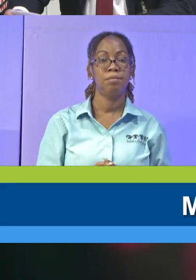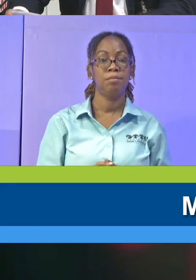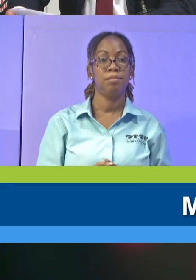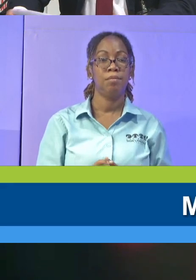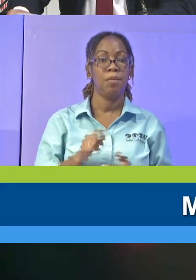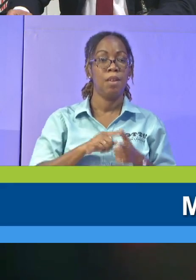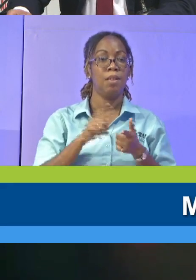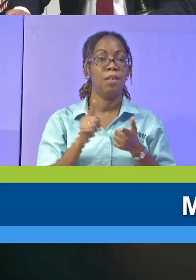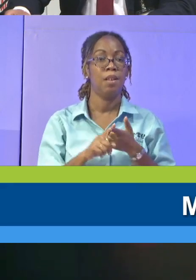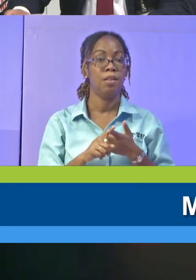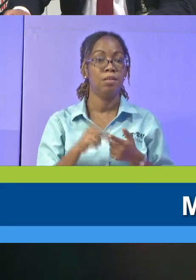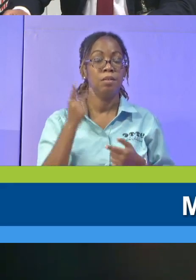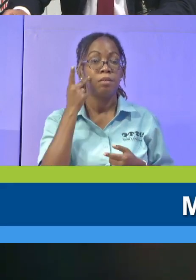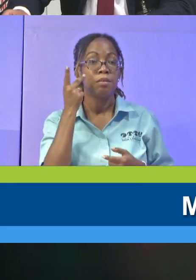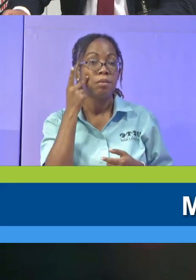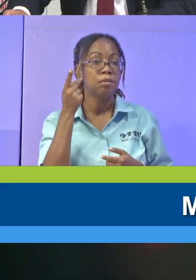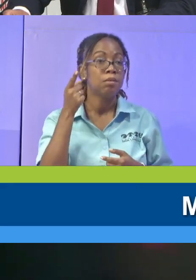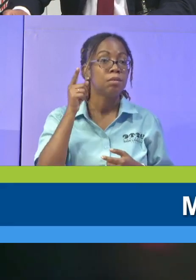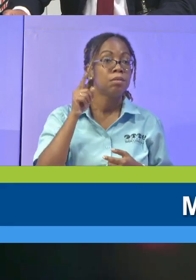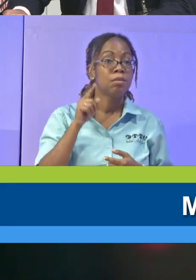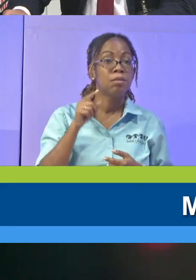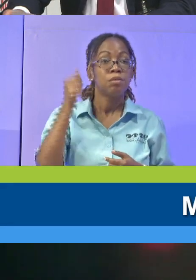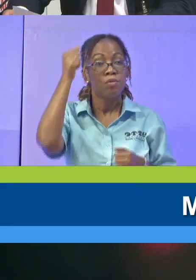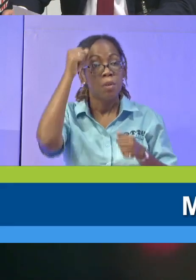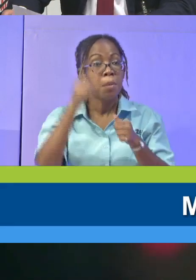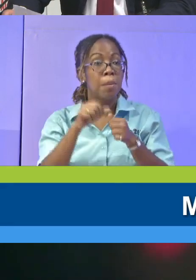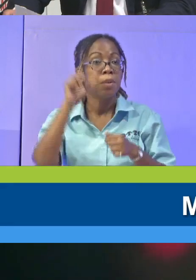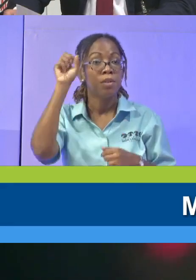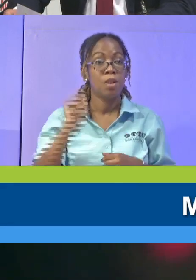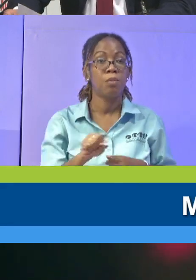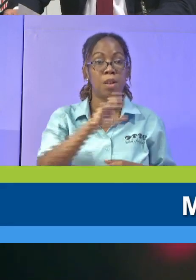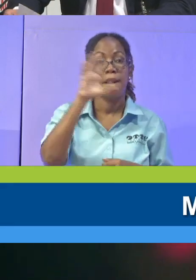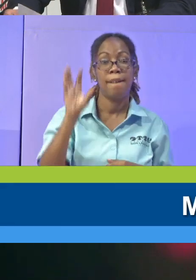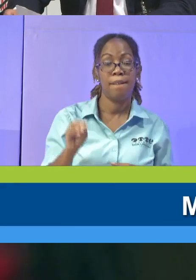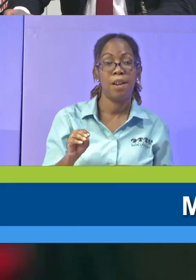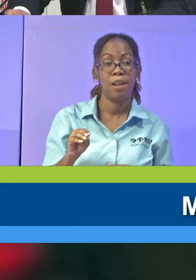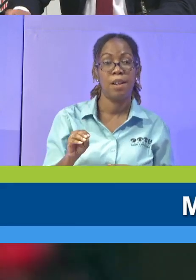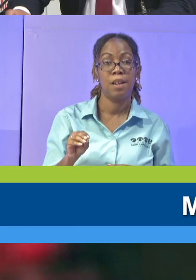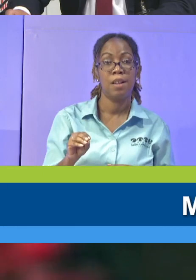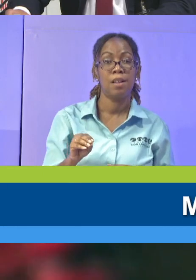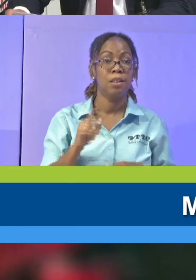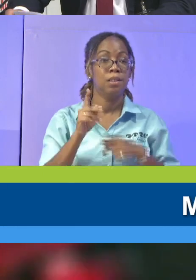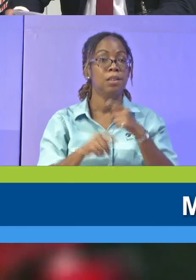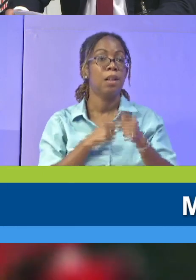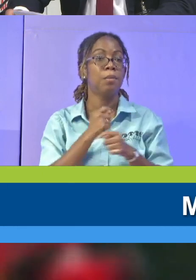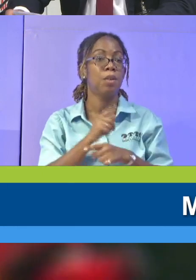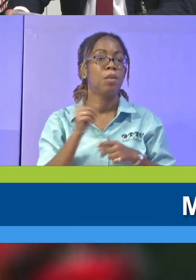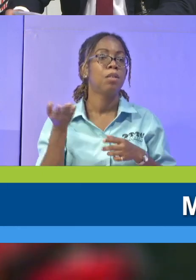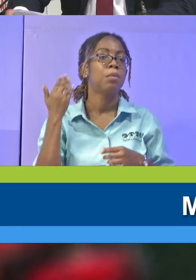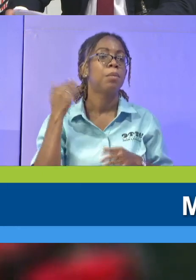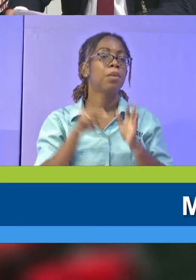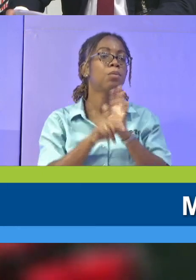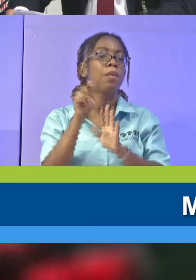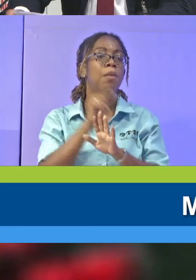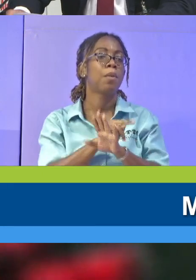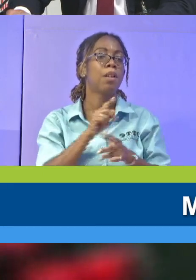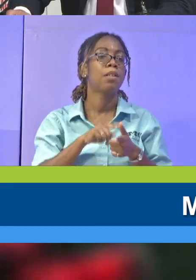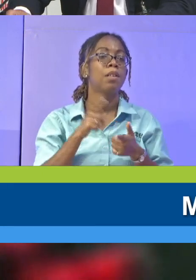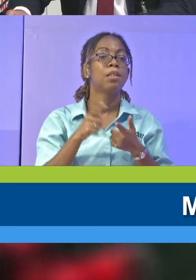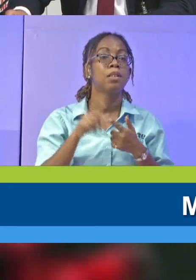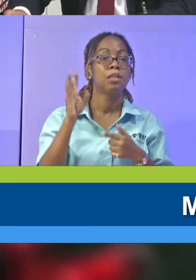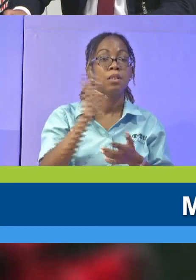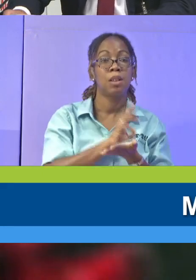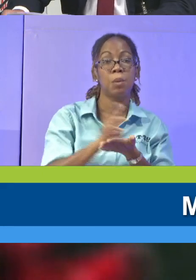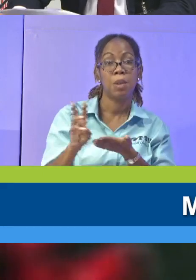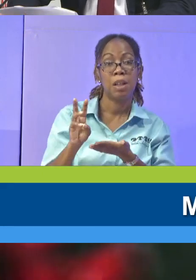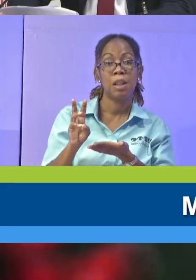decrease. If you remember, the South African variant, it was picked up first in South Africa in November, and then about 6 weeks later you saw that decrease